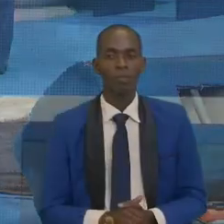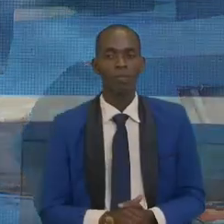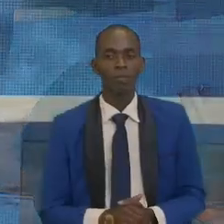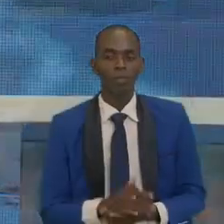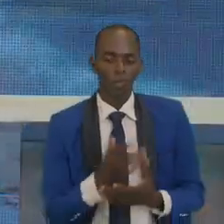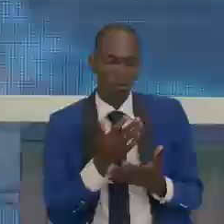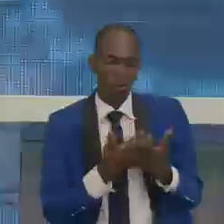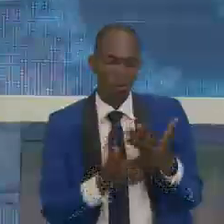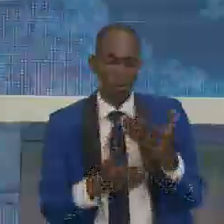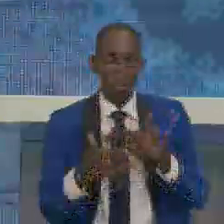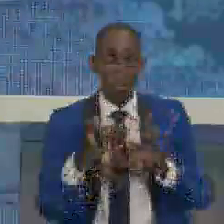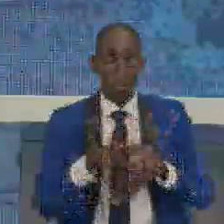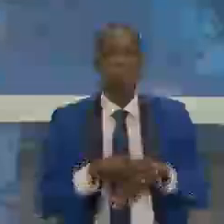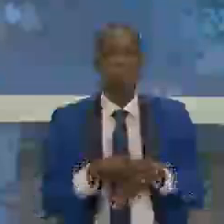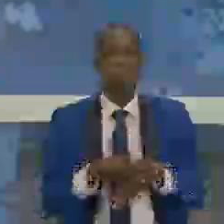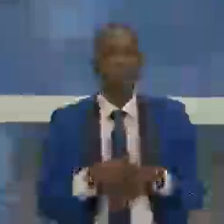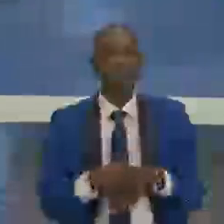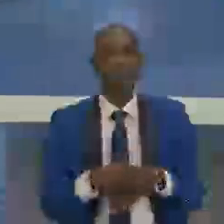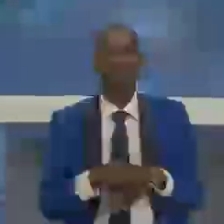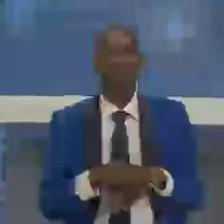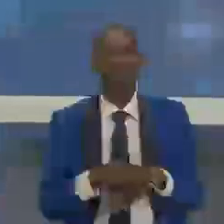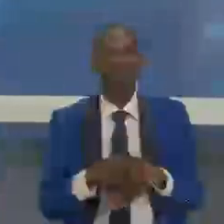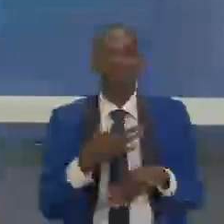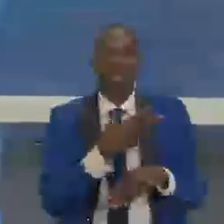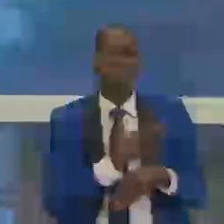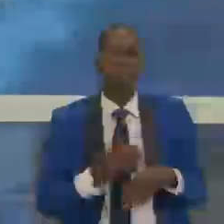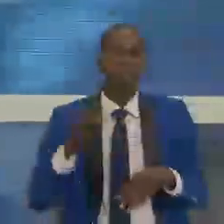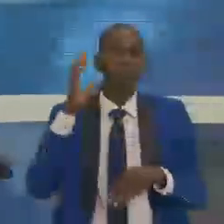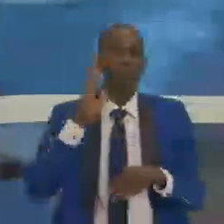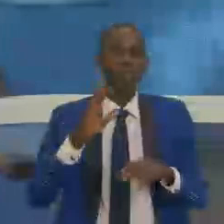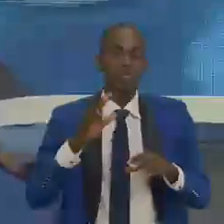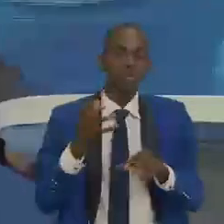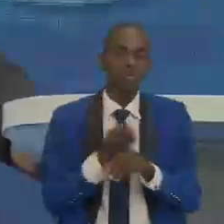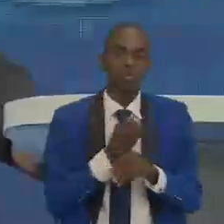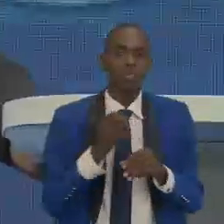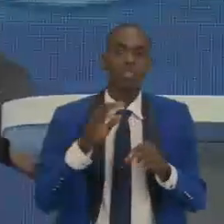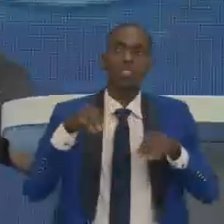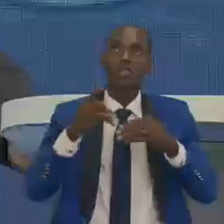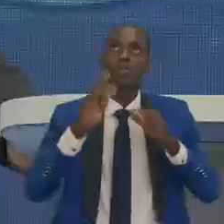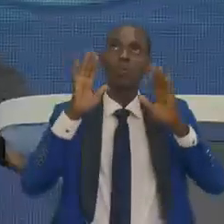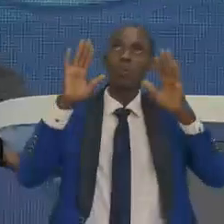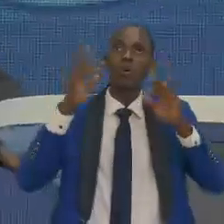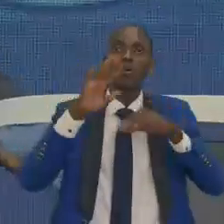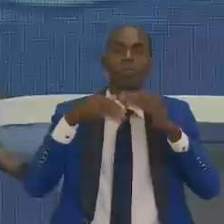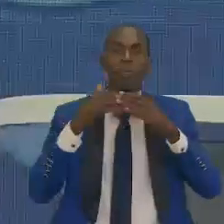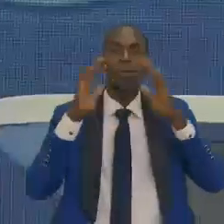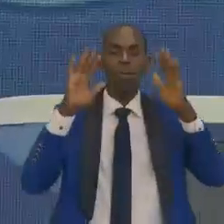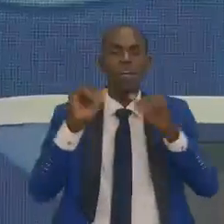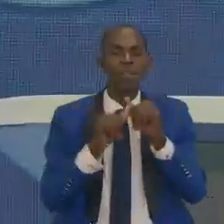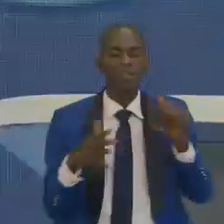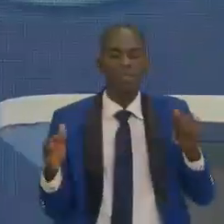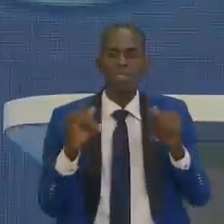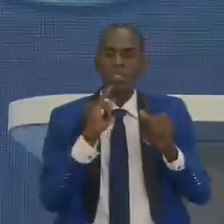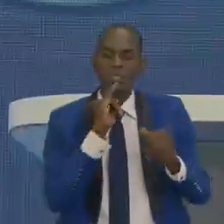Congratulations, today you have wonder of all wonders. Every need in your life tonight is met in